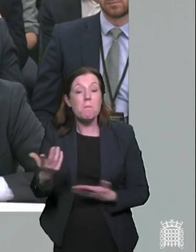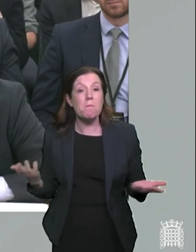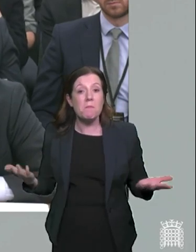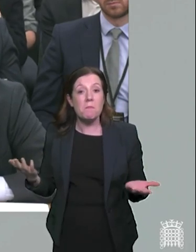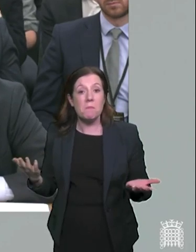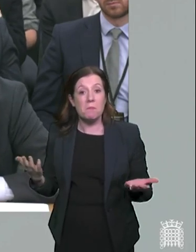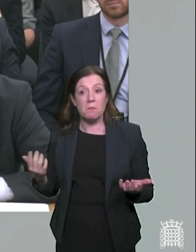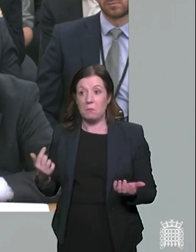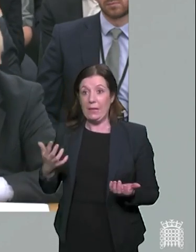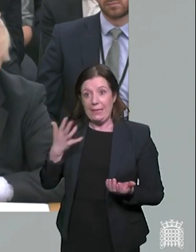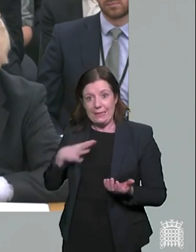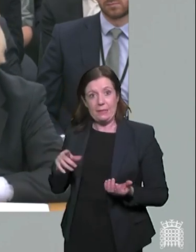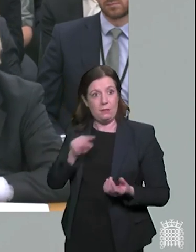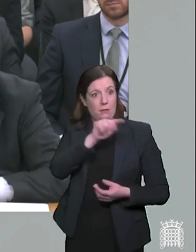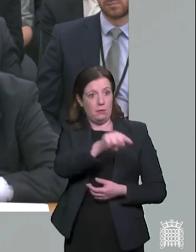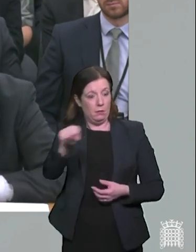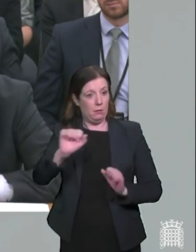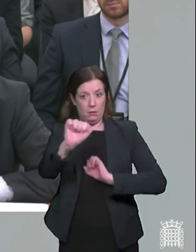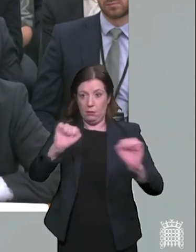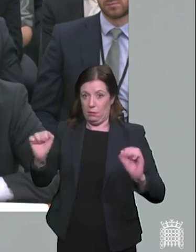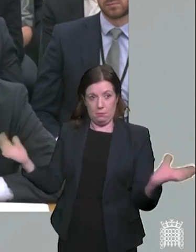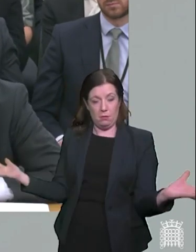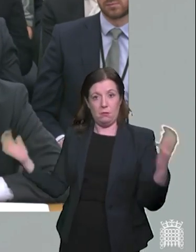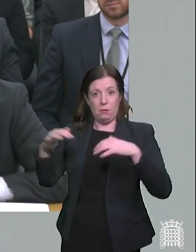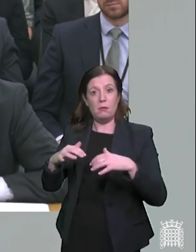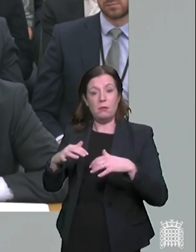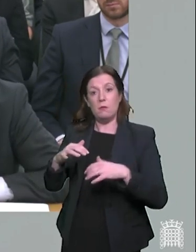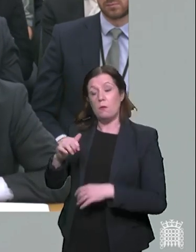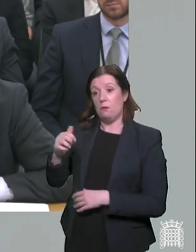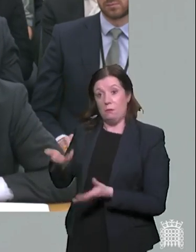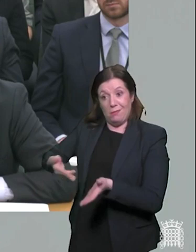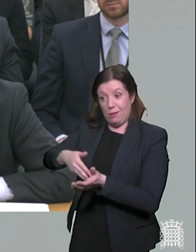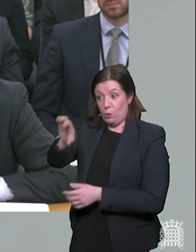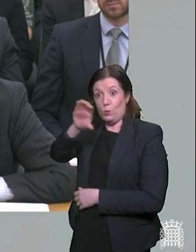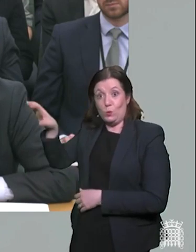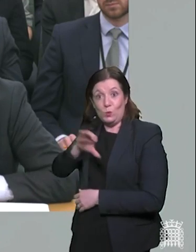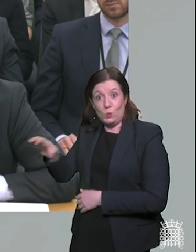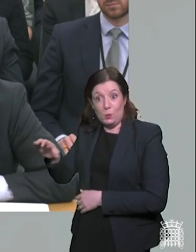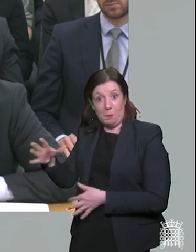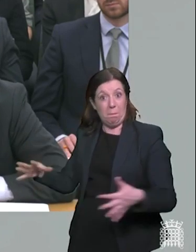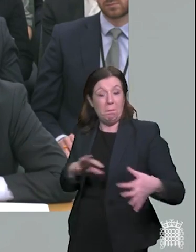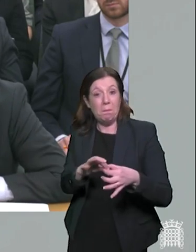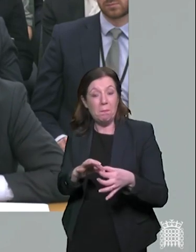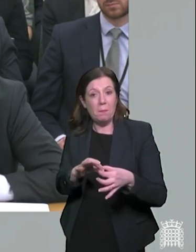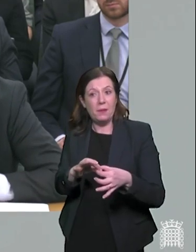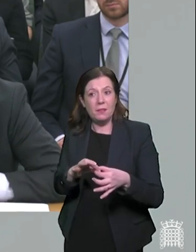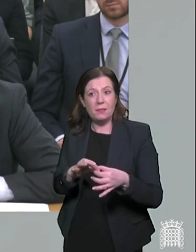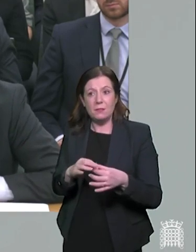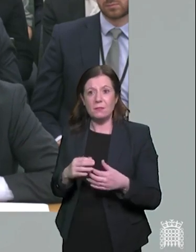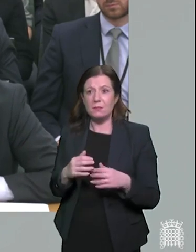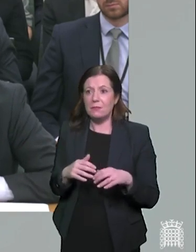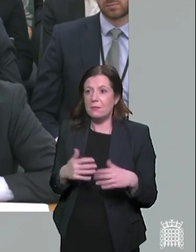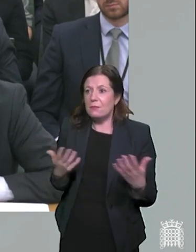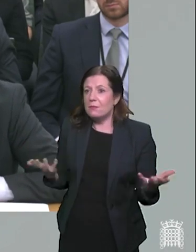variety of opinions, even though we had loads and loads of people also on Zoom. And it was not we